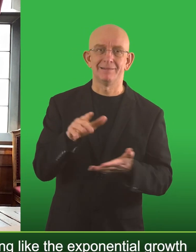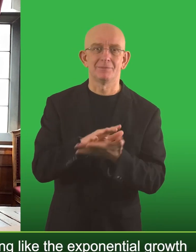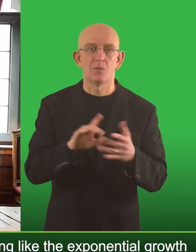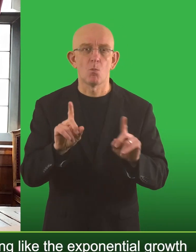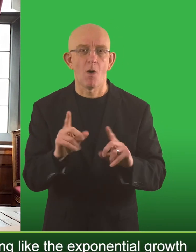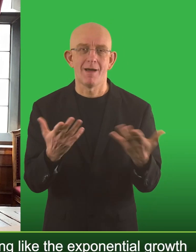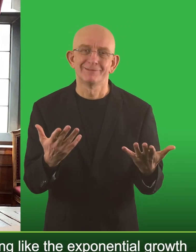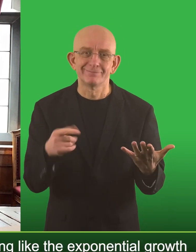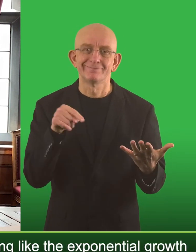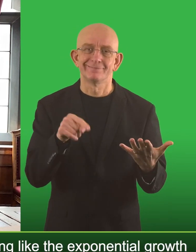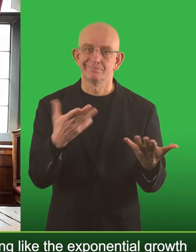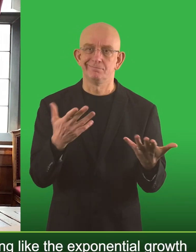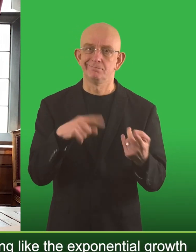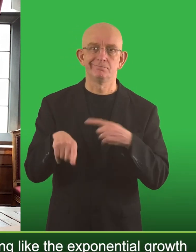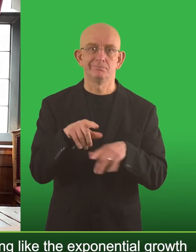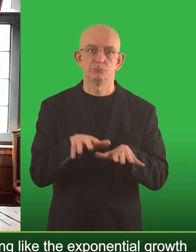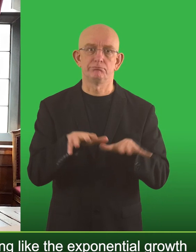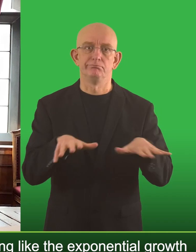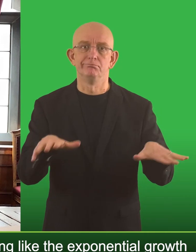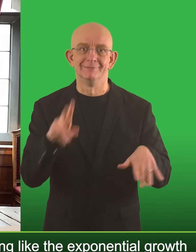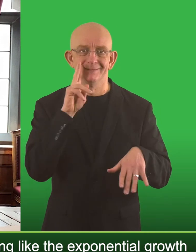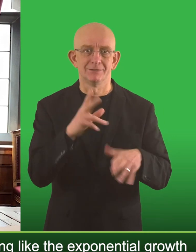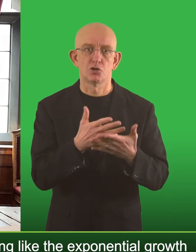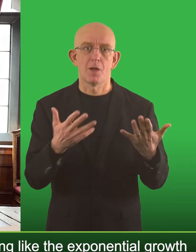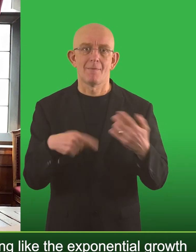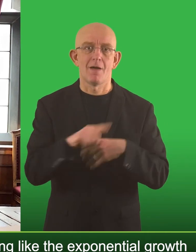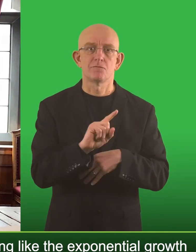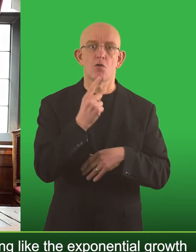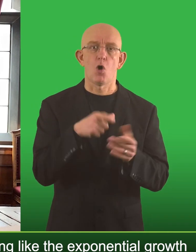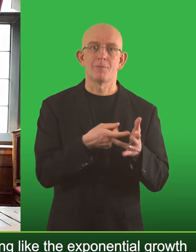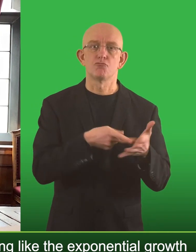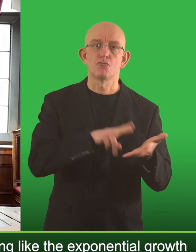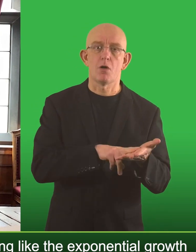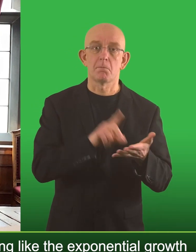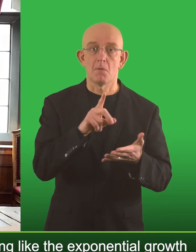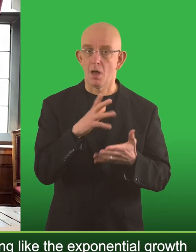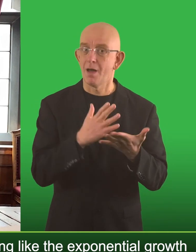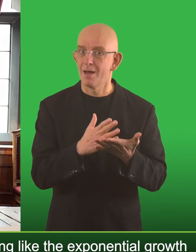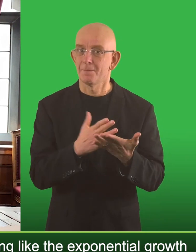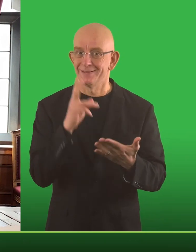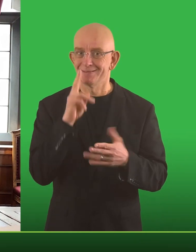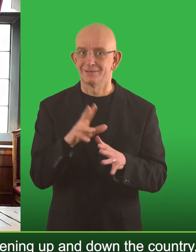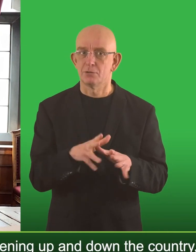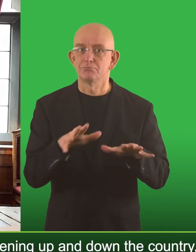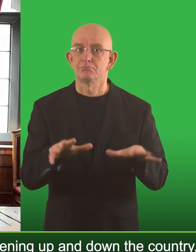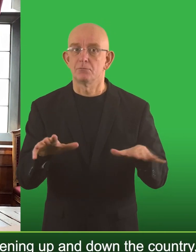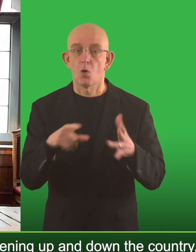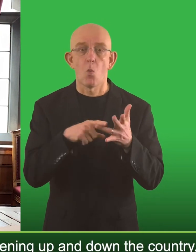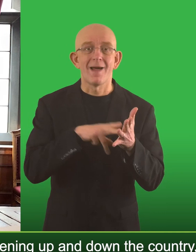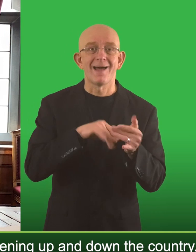The gentle being the operative word, nothing like the exponential growth that we'd seen with the first wave of Omicron, but there definitely is a rise. Look